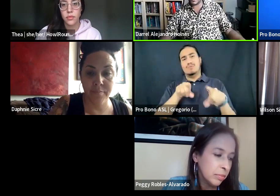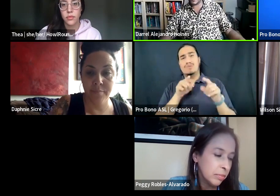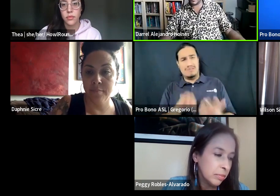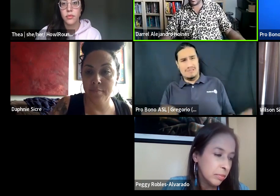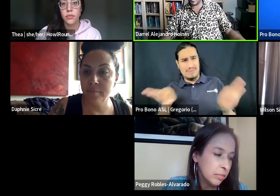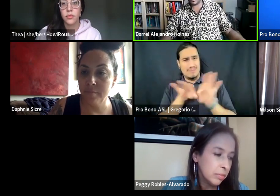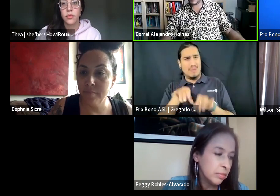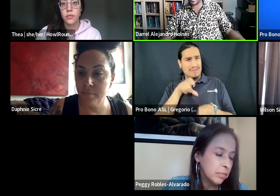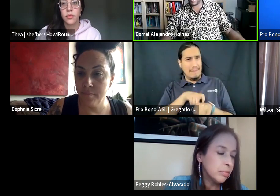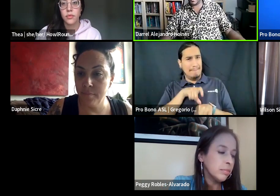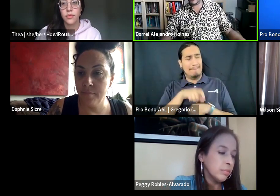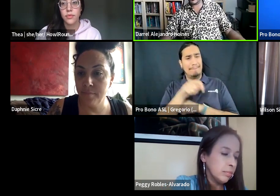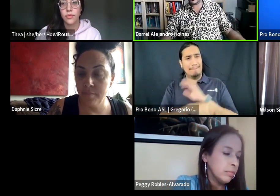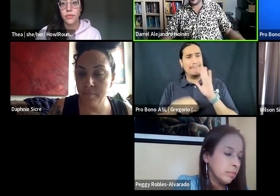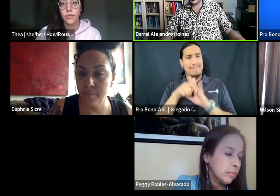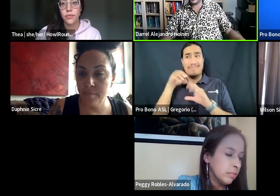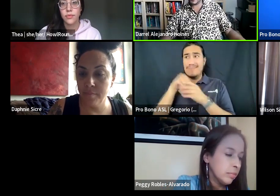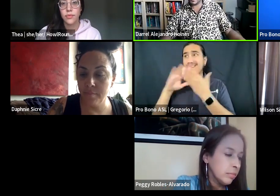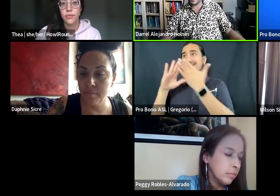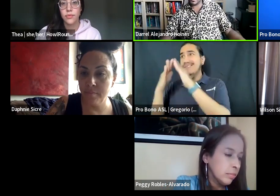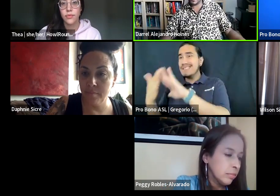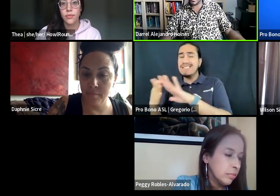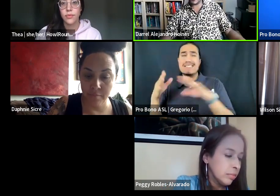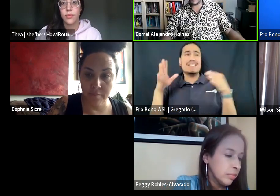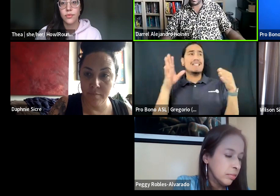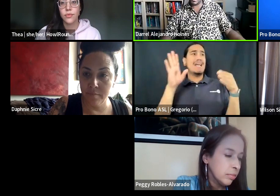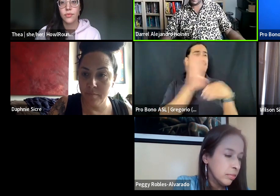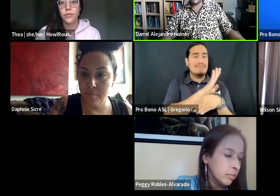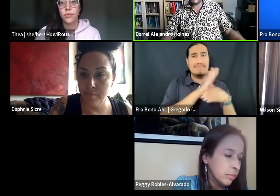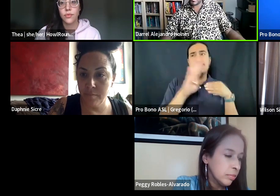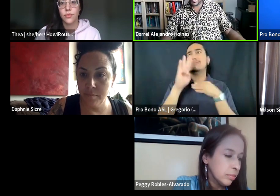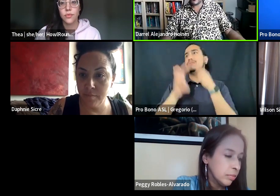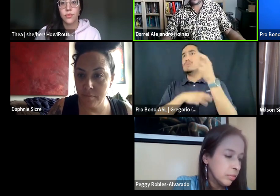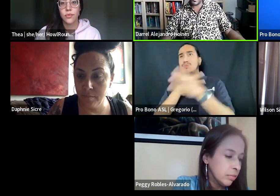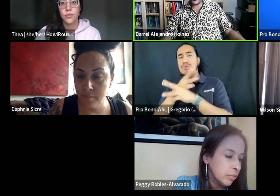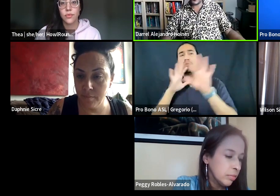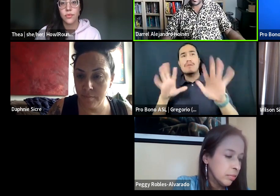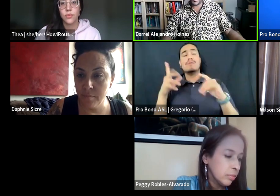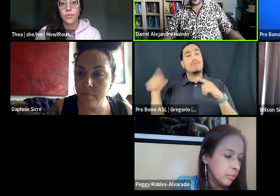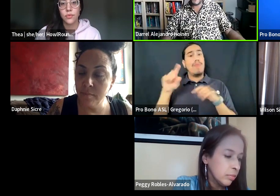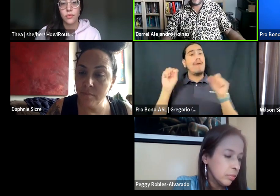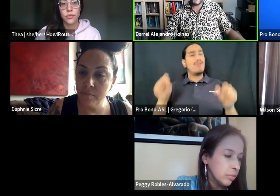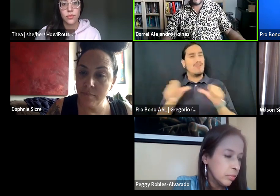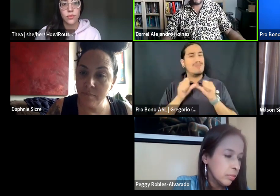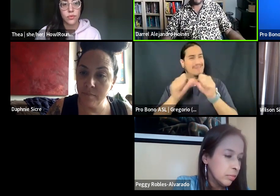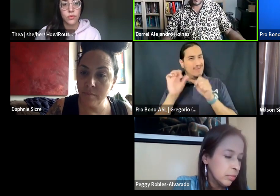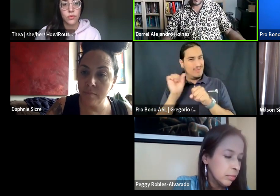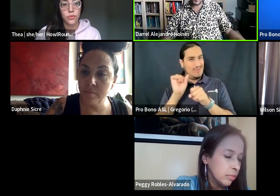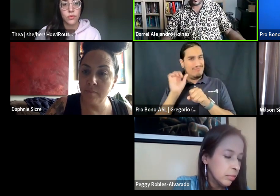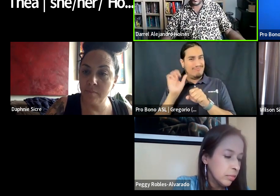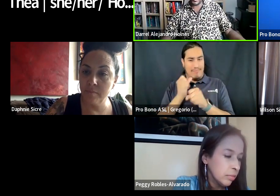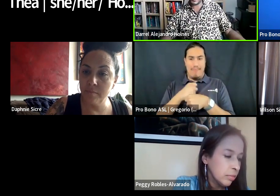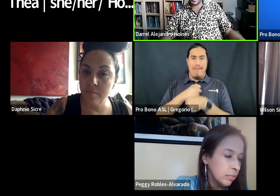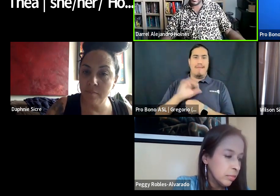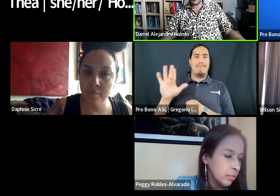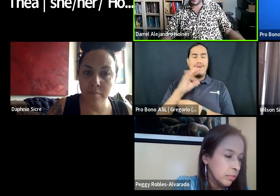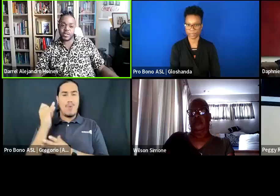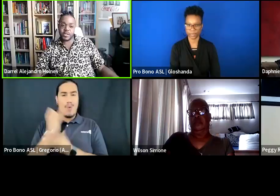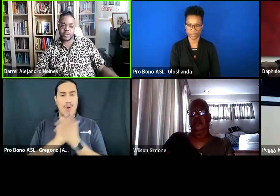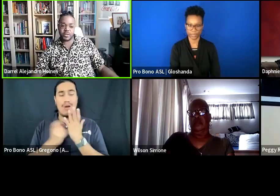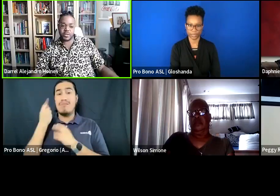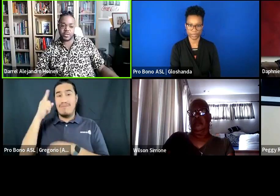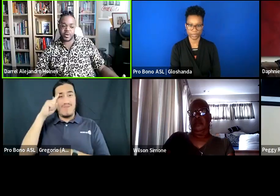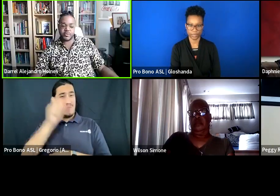and the industry and the world, and to continue to make their art. I have found that, you know, New York City